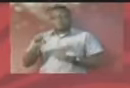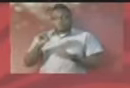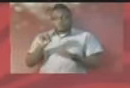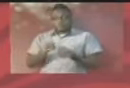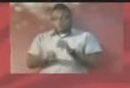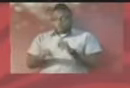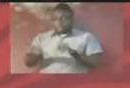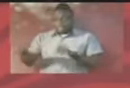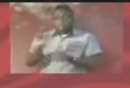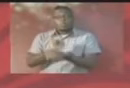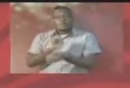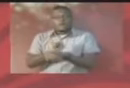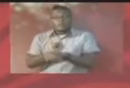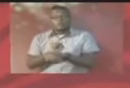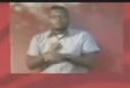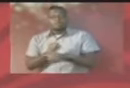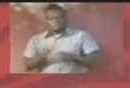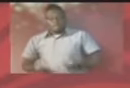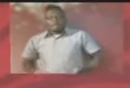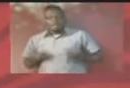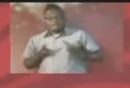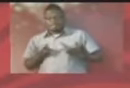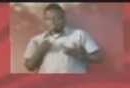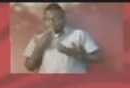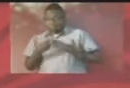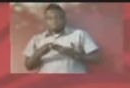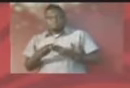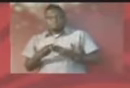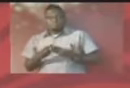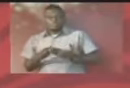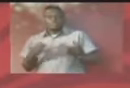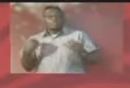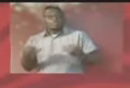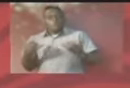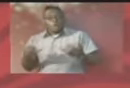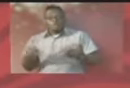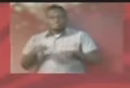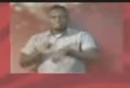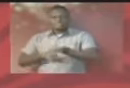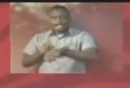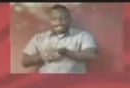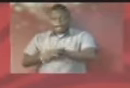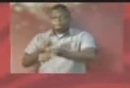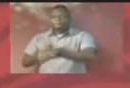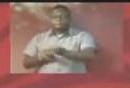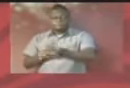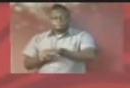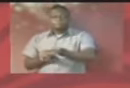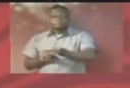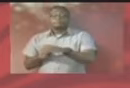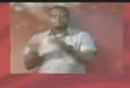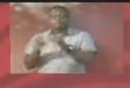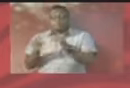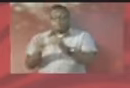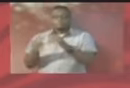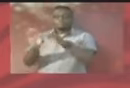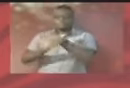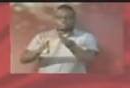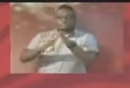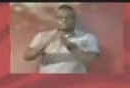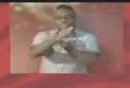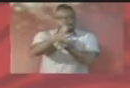saves lives. It's time for us to level up in this fight against COVID-19,